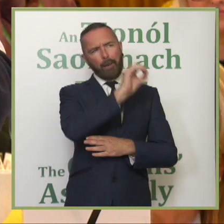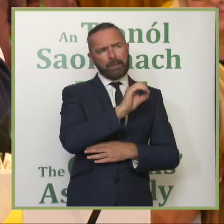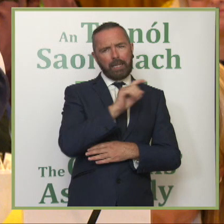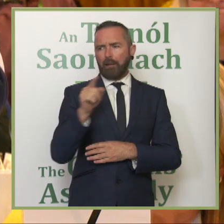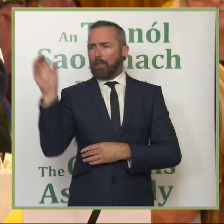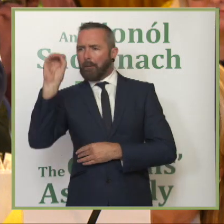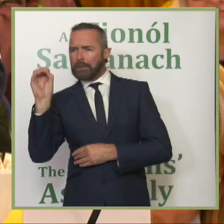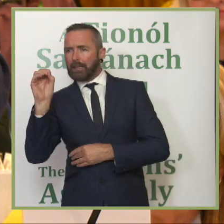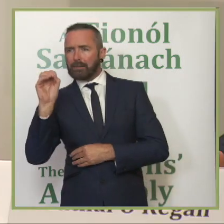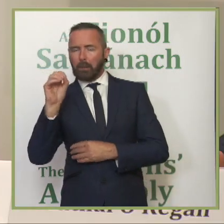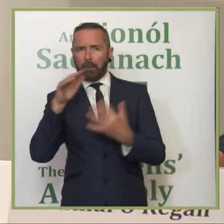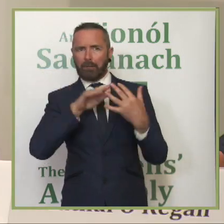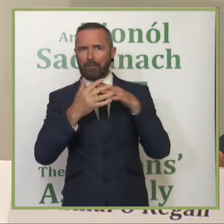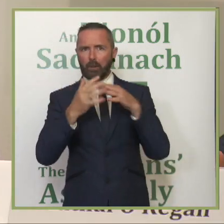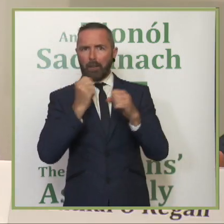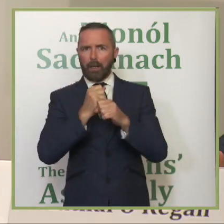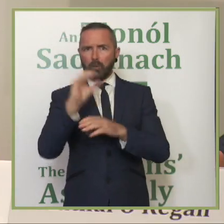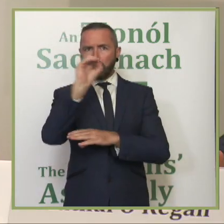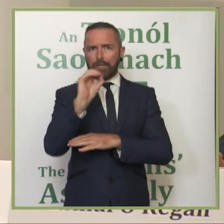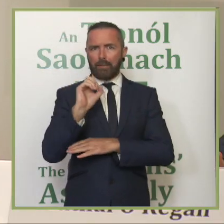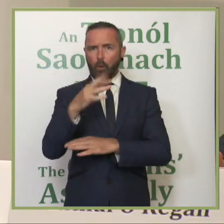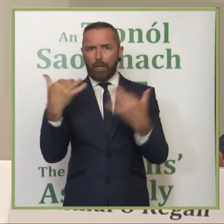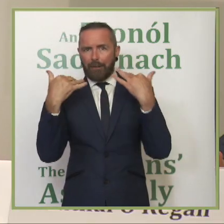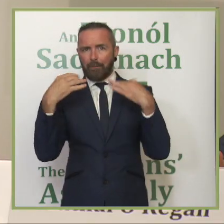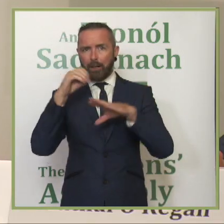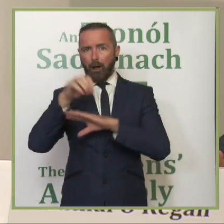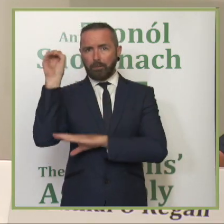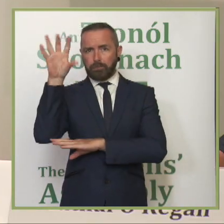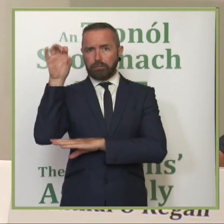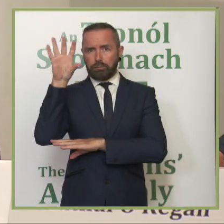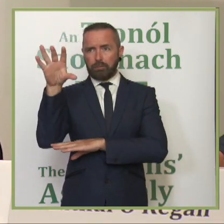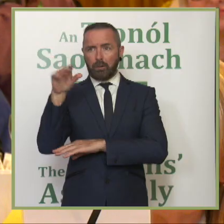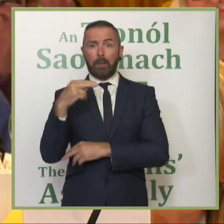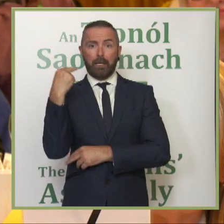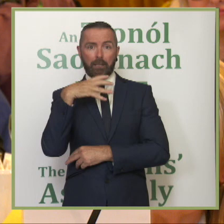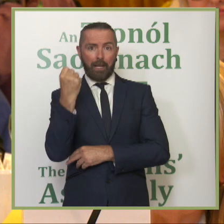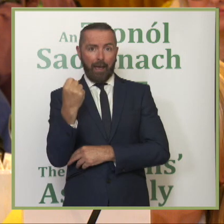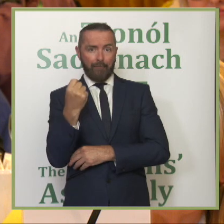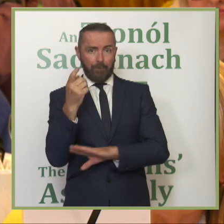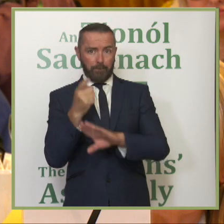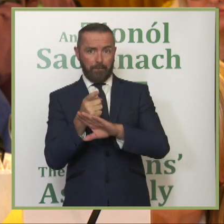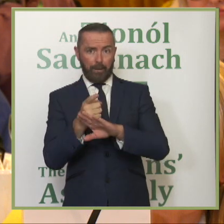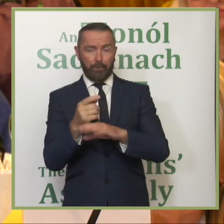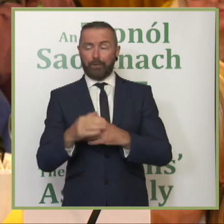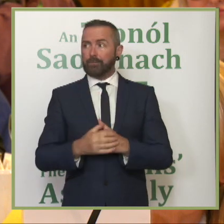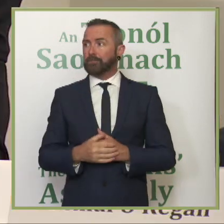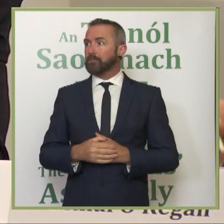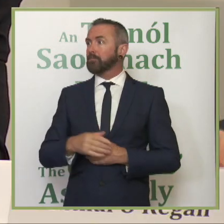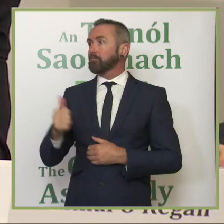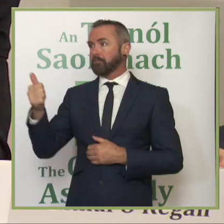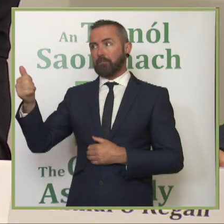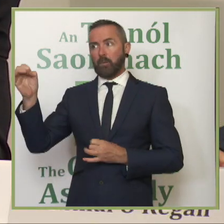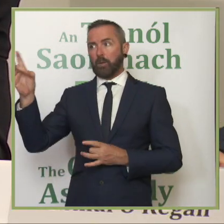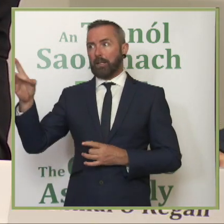this, and it'd be nice to have the slides to be able to give them facts and figures. Thank you, and we'll come back just to give